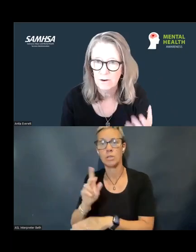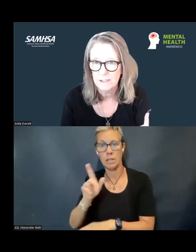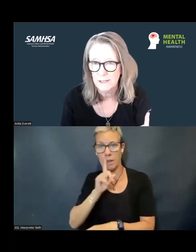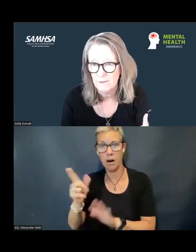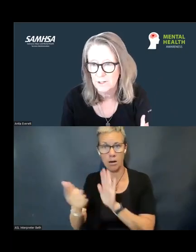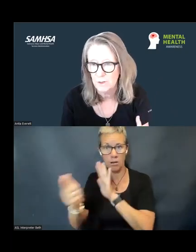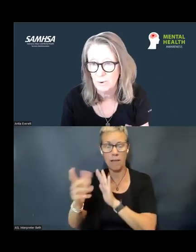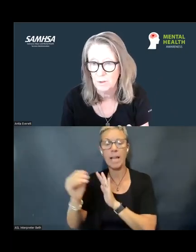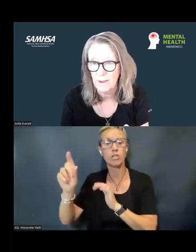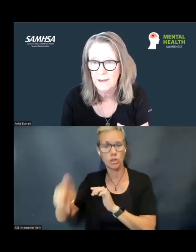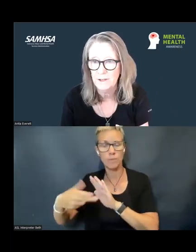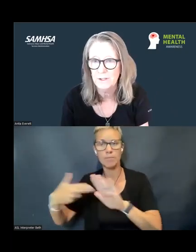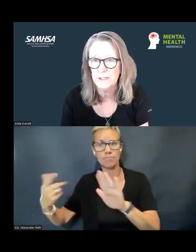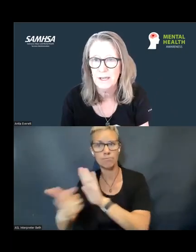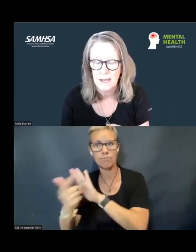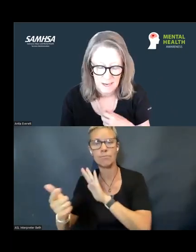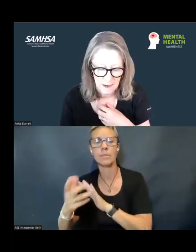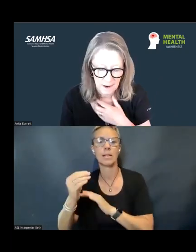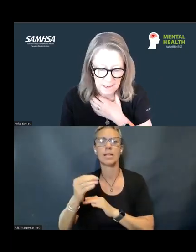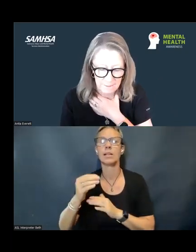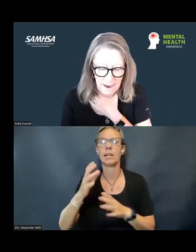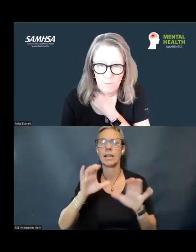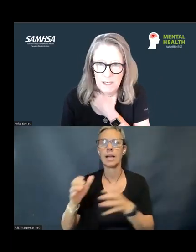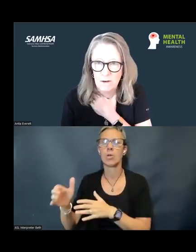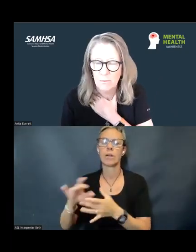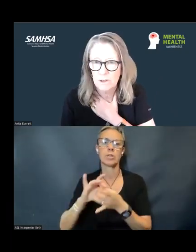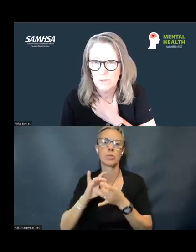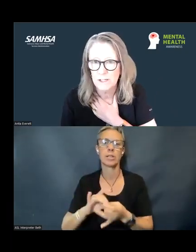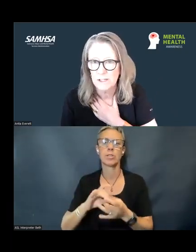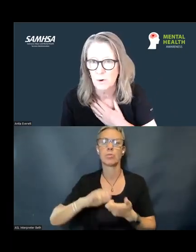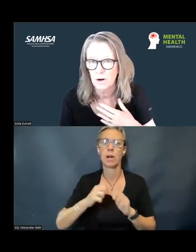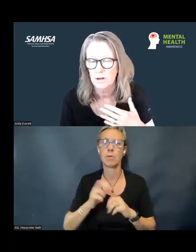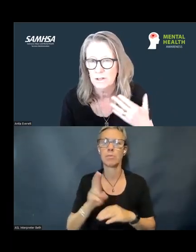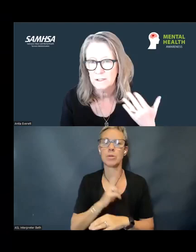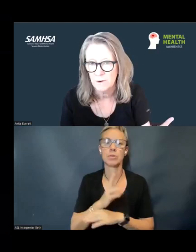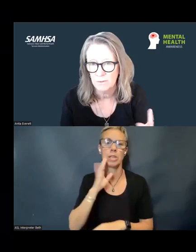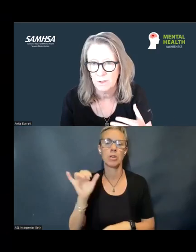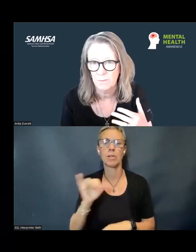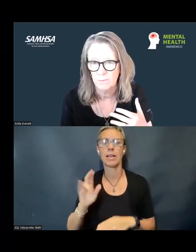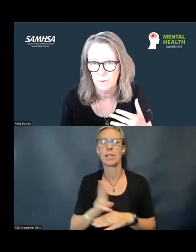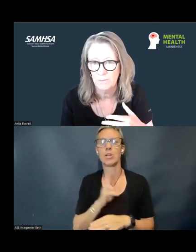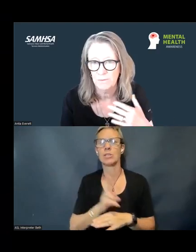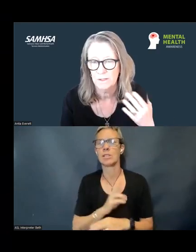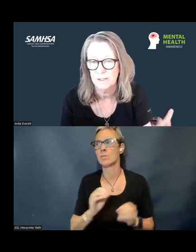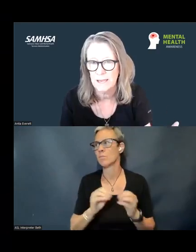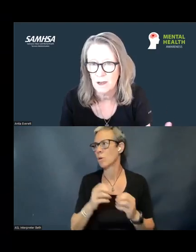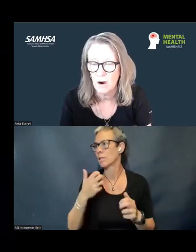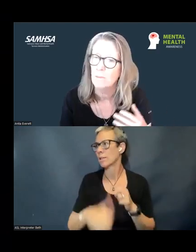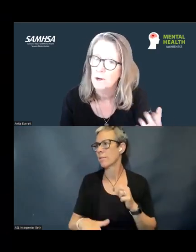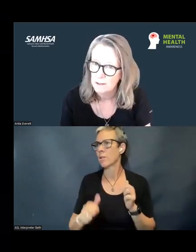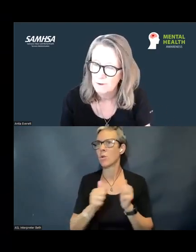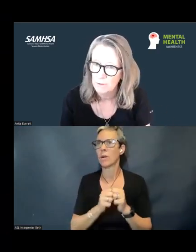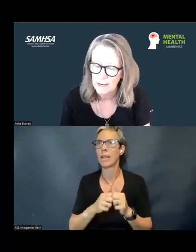There's categories that have to do with problematic use, and that would be use that is more difficult with